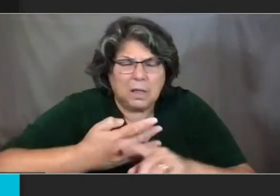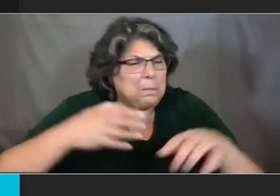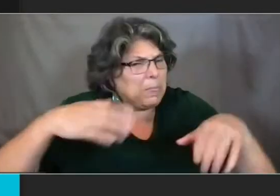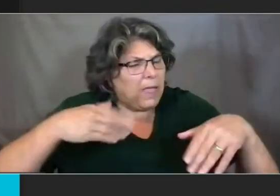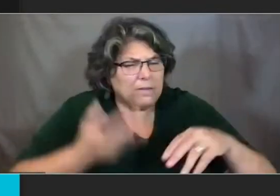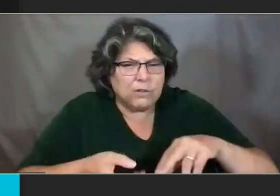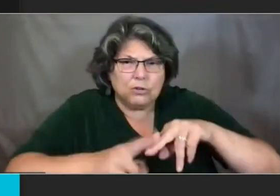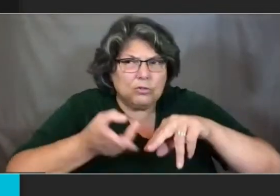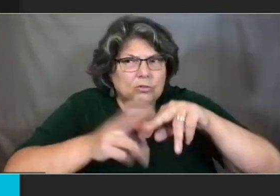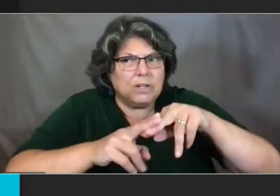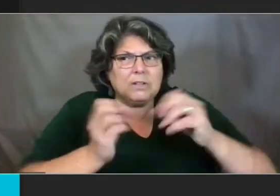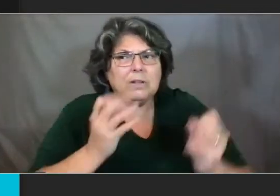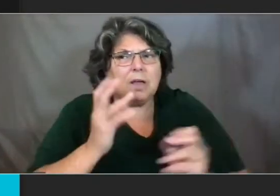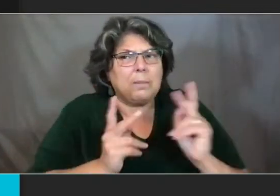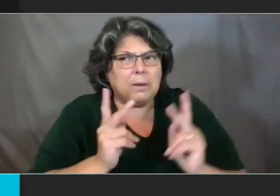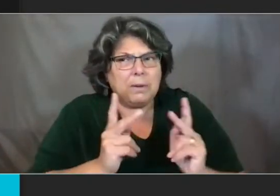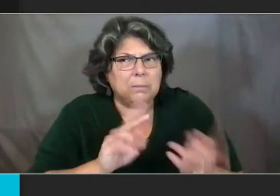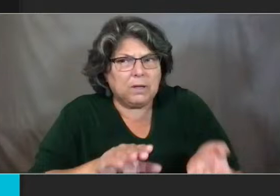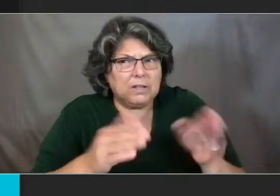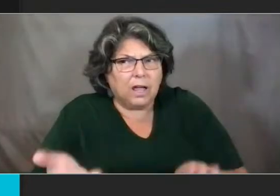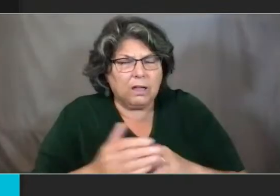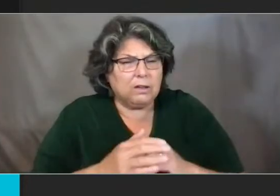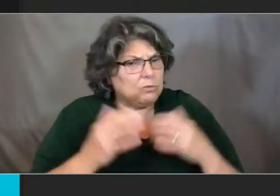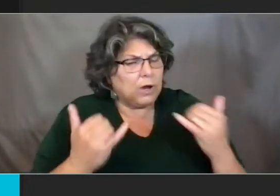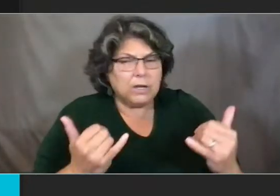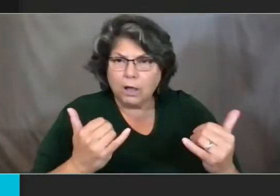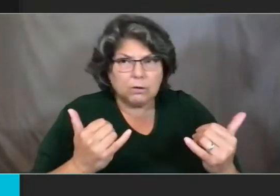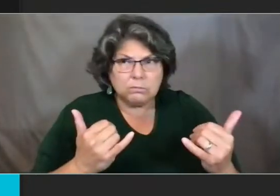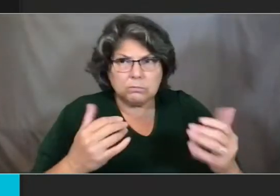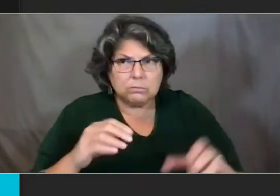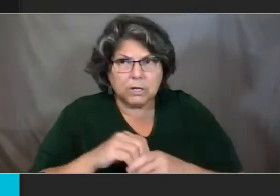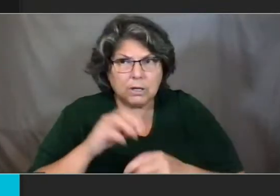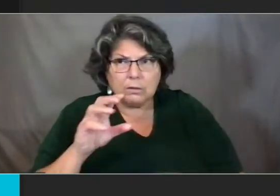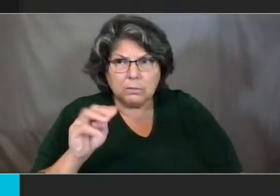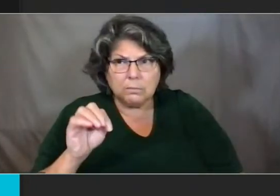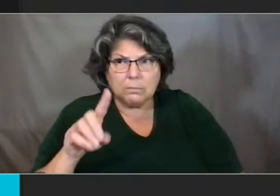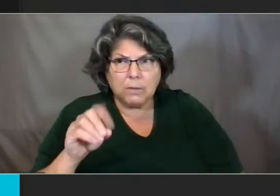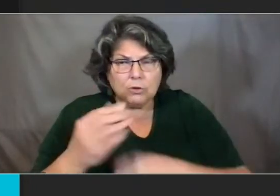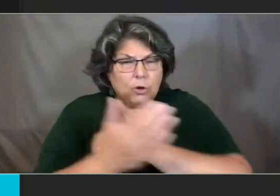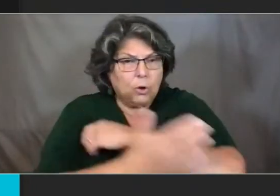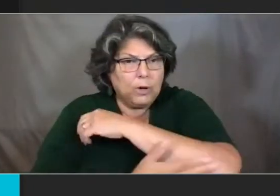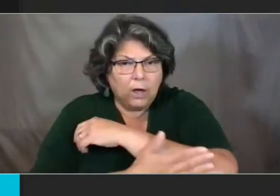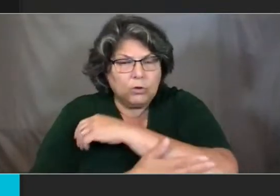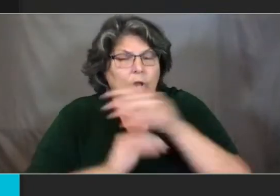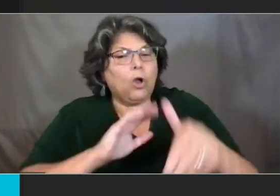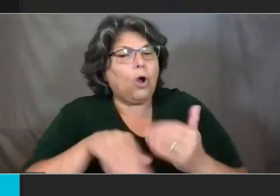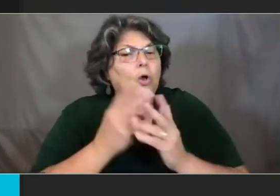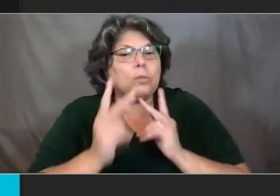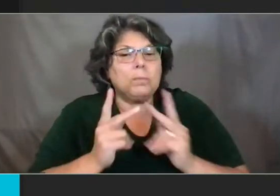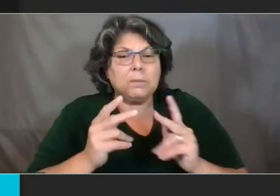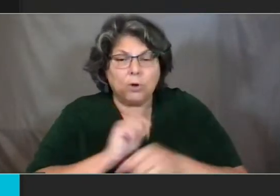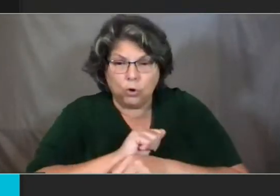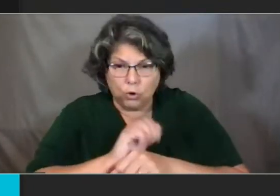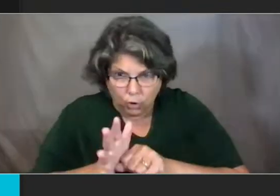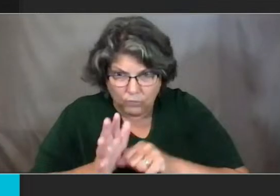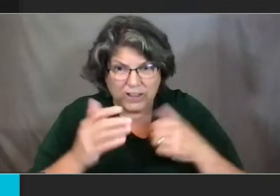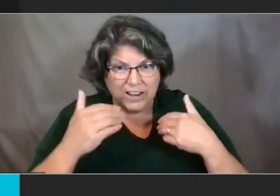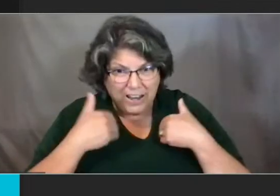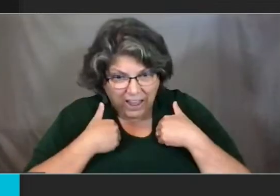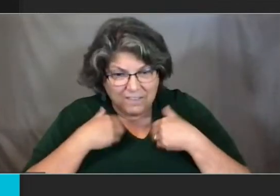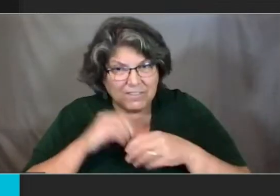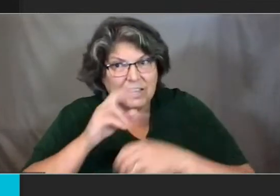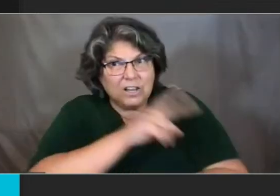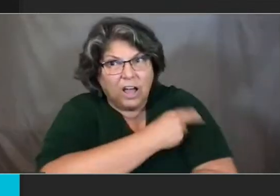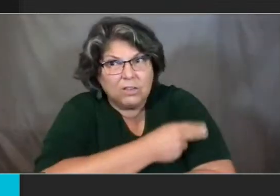we're seeing that right now there's nobody in the hospital who's vaccinated. For those of you who are partially